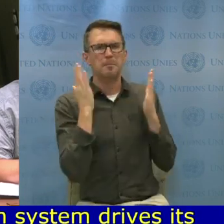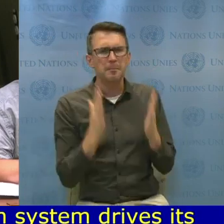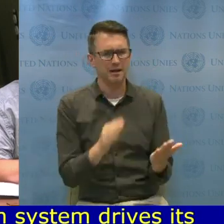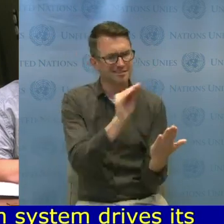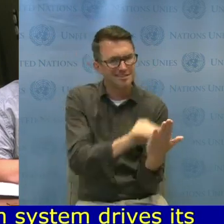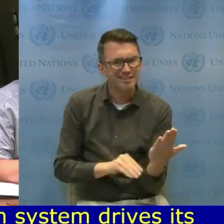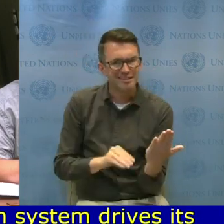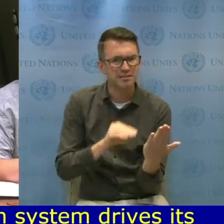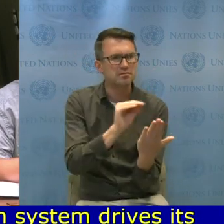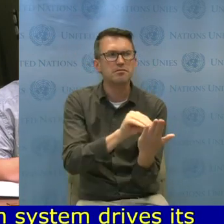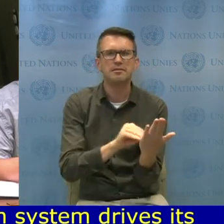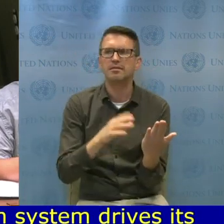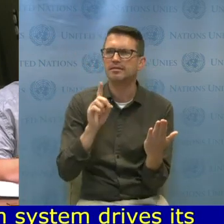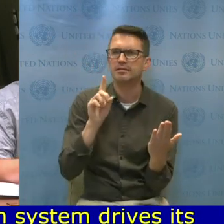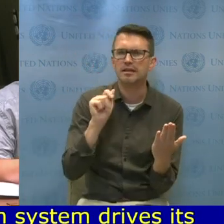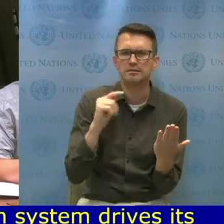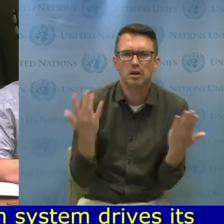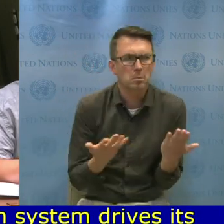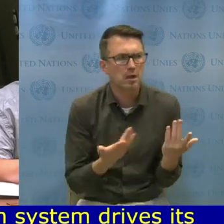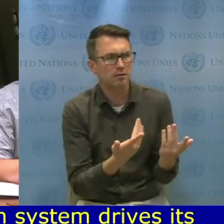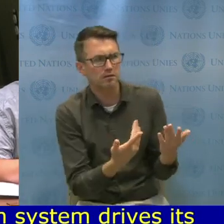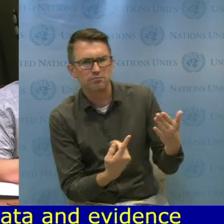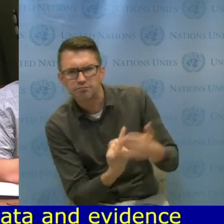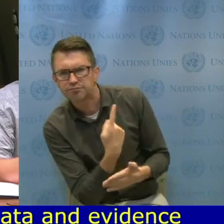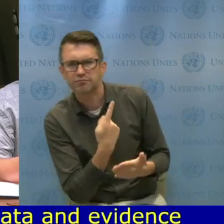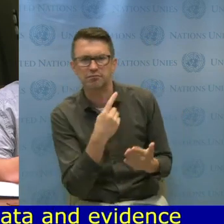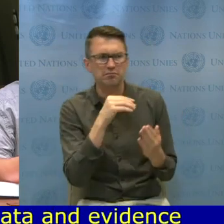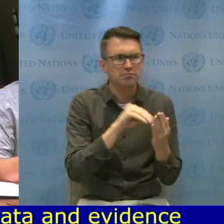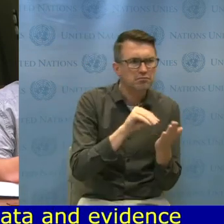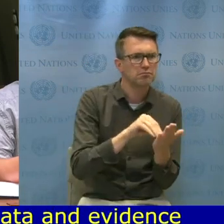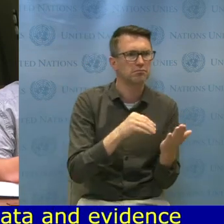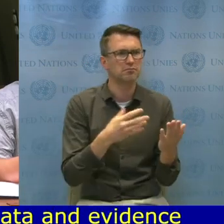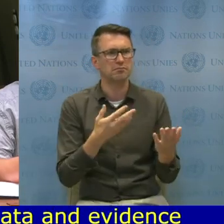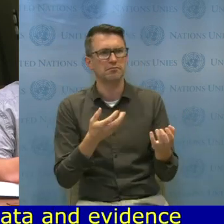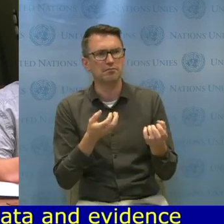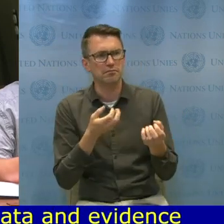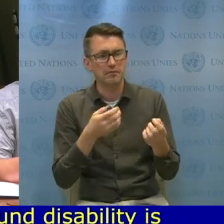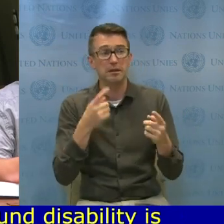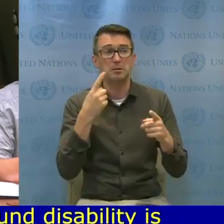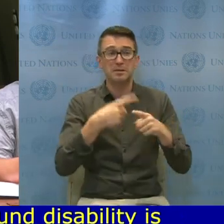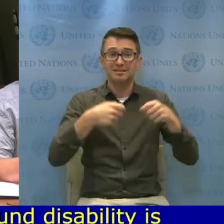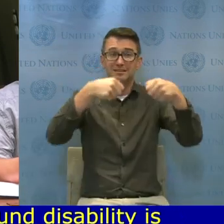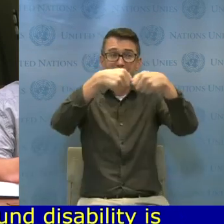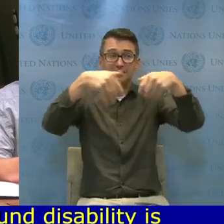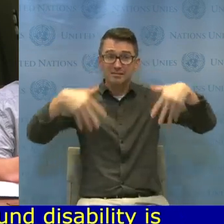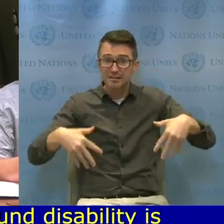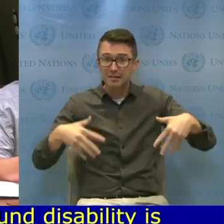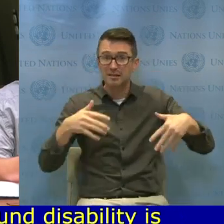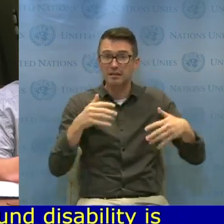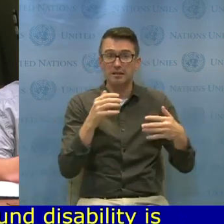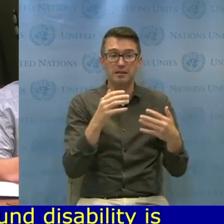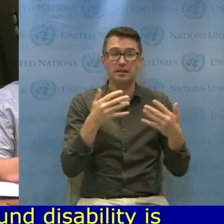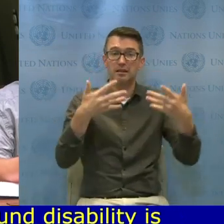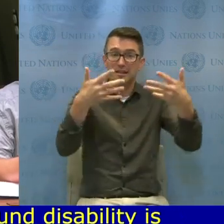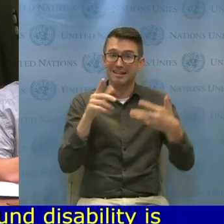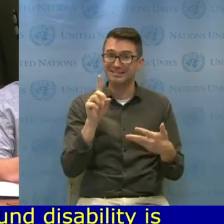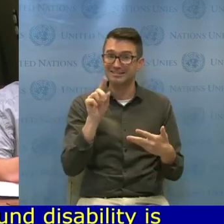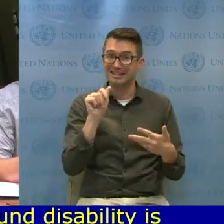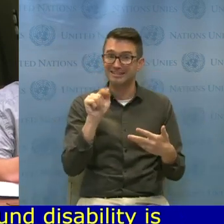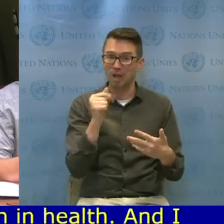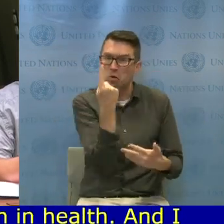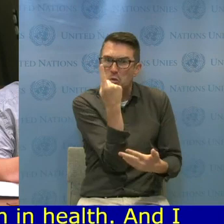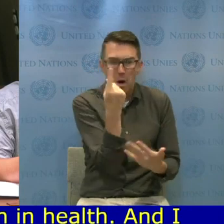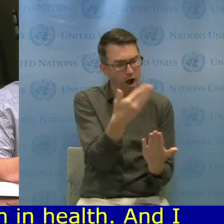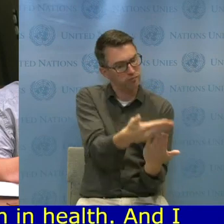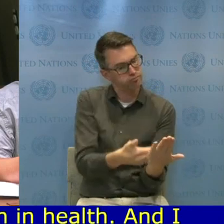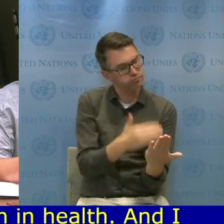disaggregation in health, and I think we need to be better at looking at data that shows the need for the health sector to take